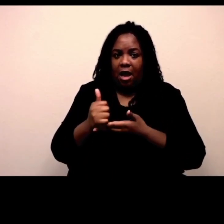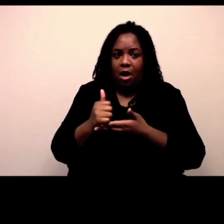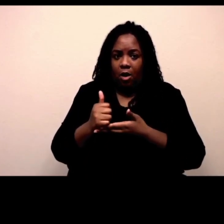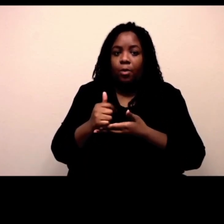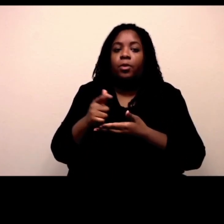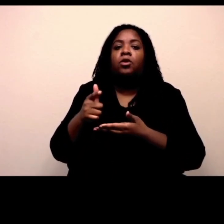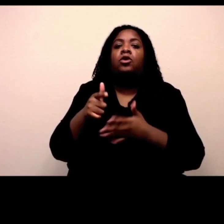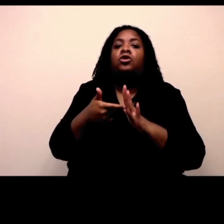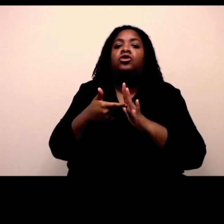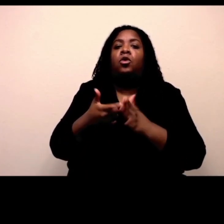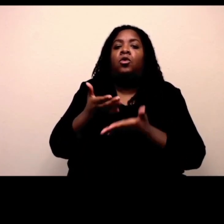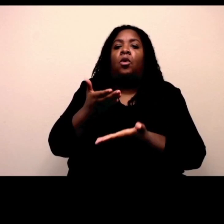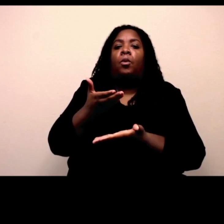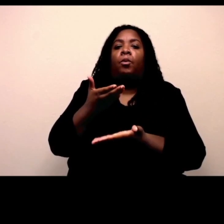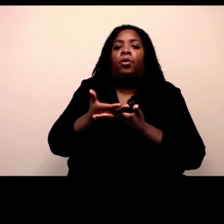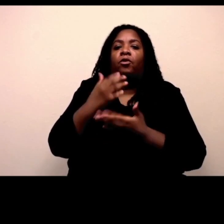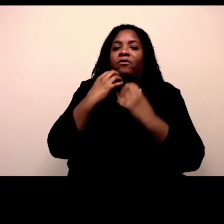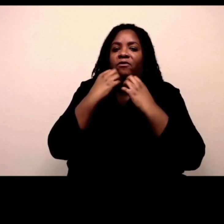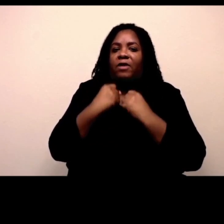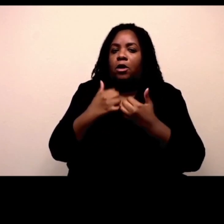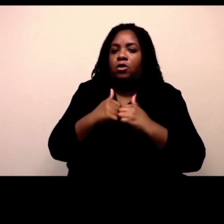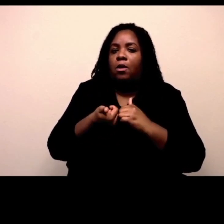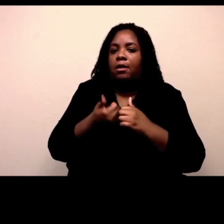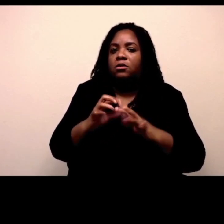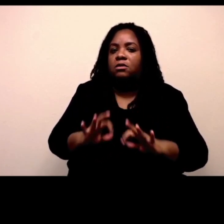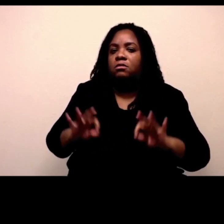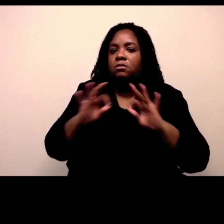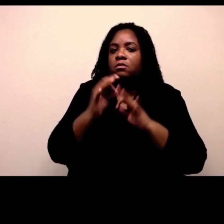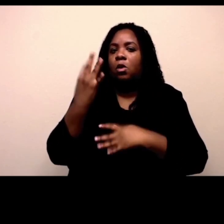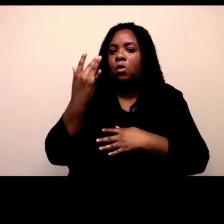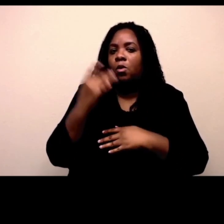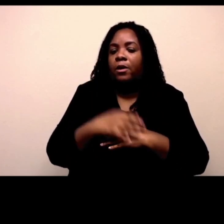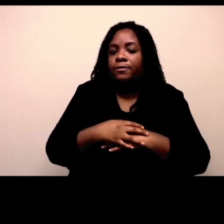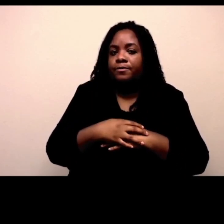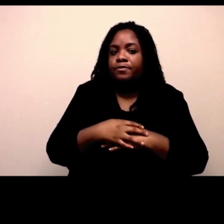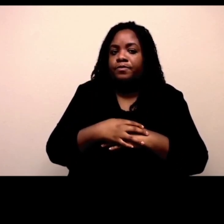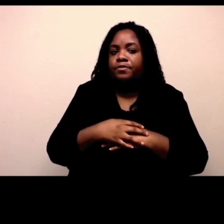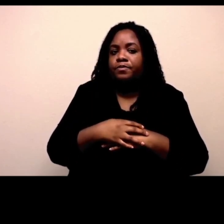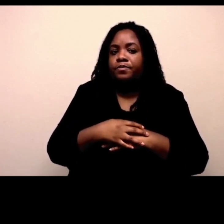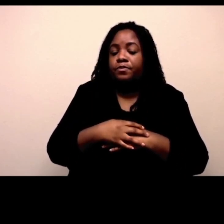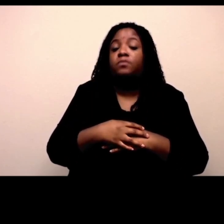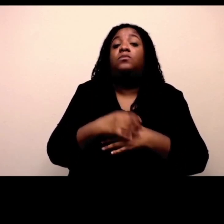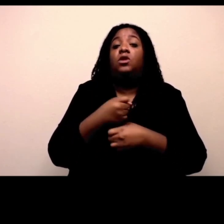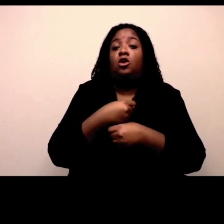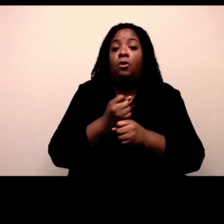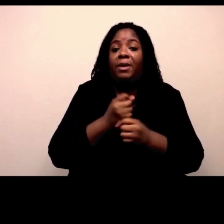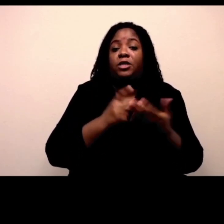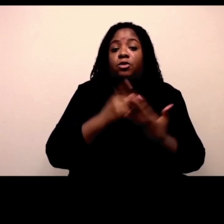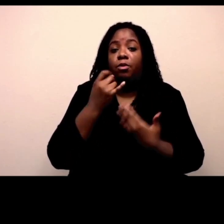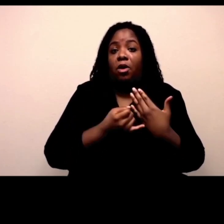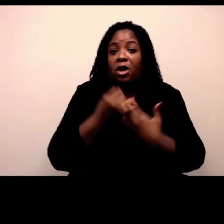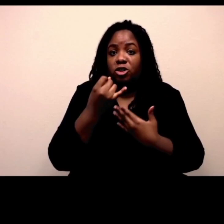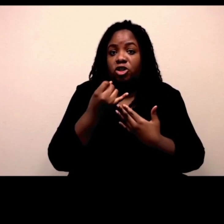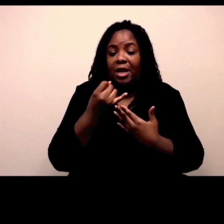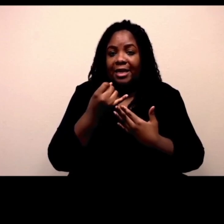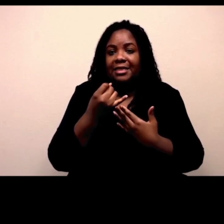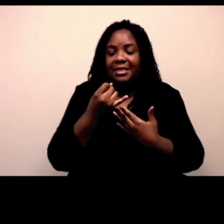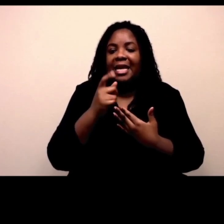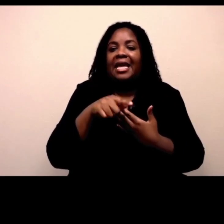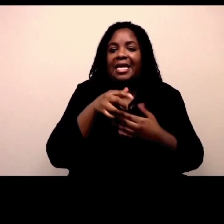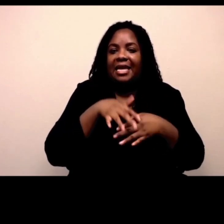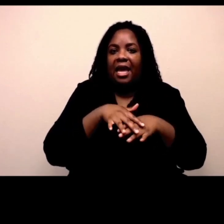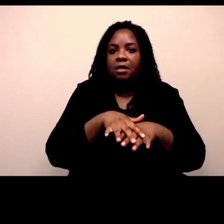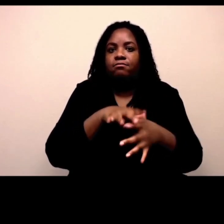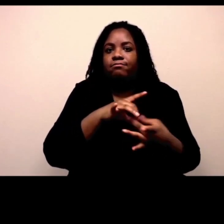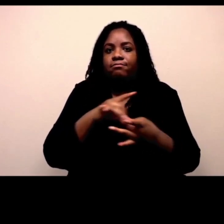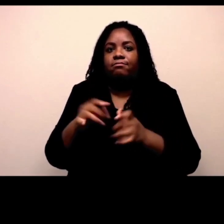How do you do that? You do that by making projects based around or able to be infused by student